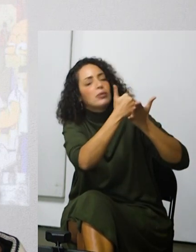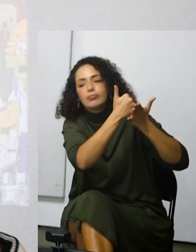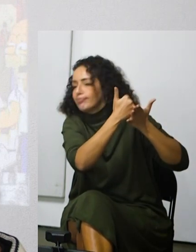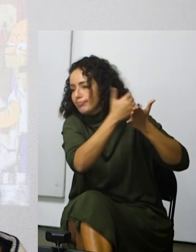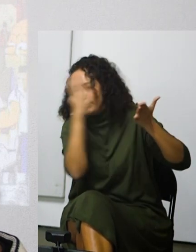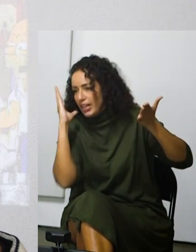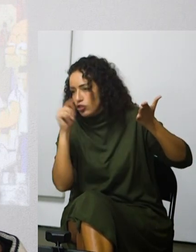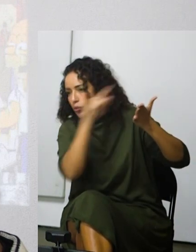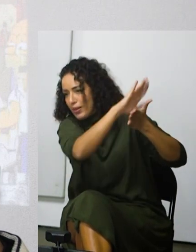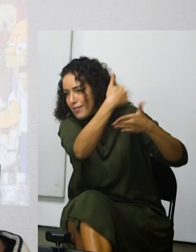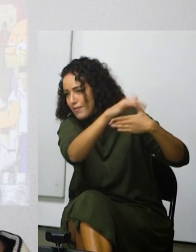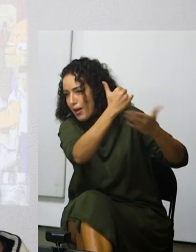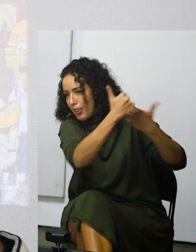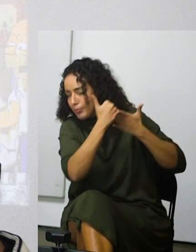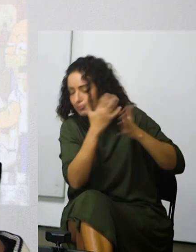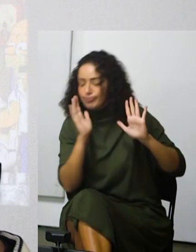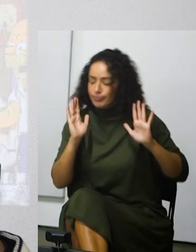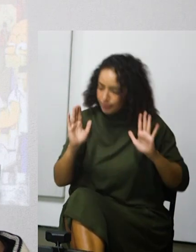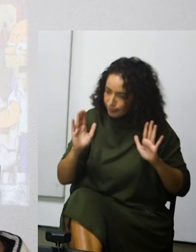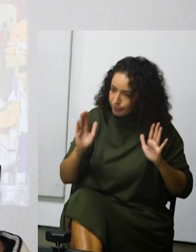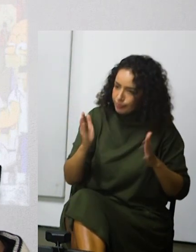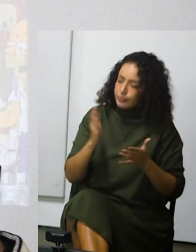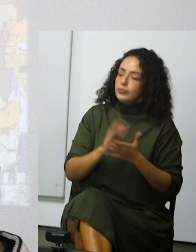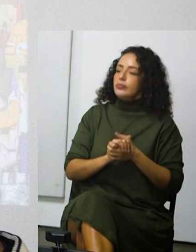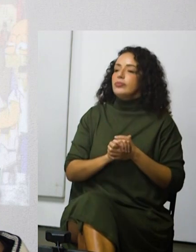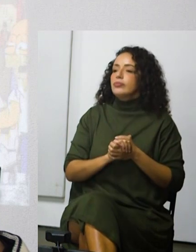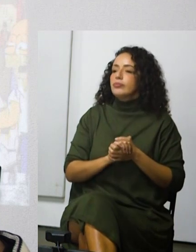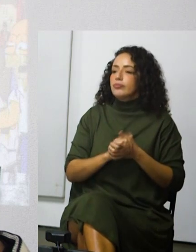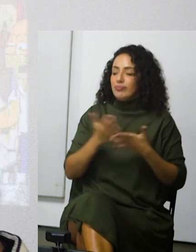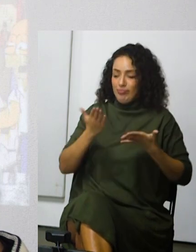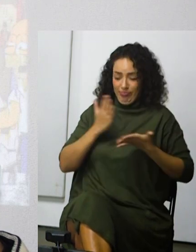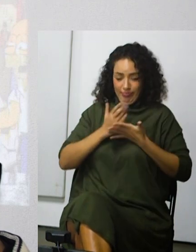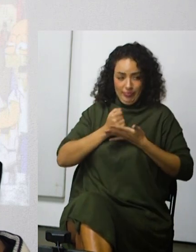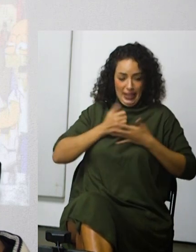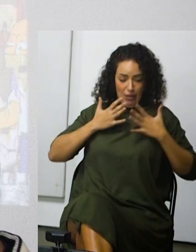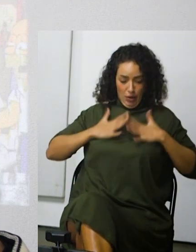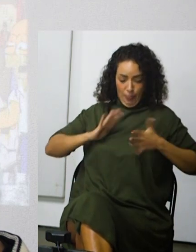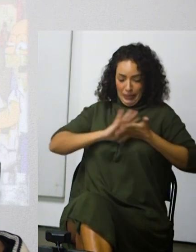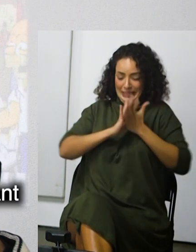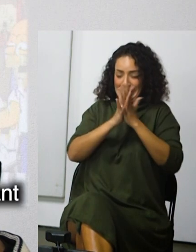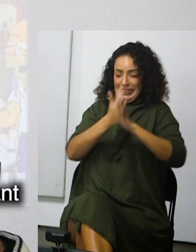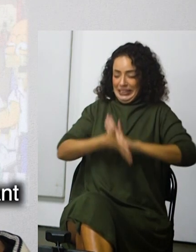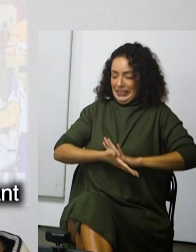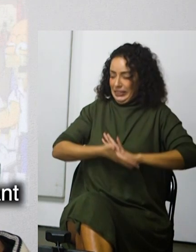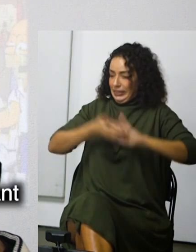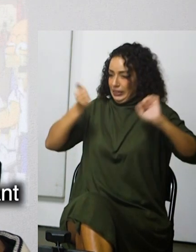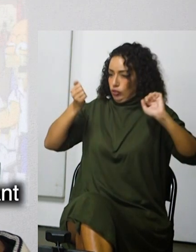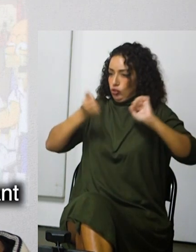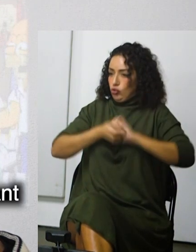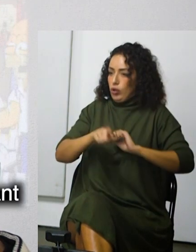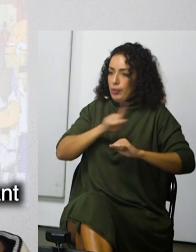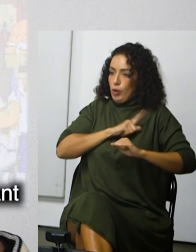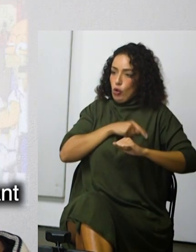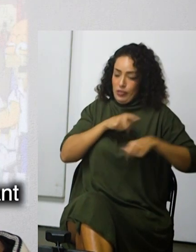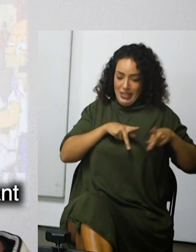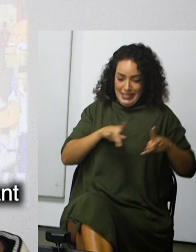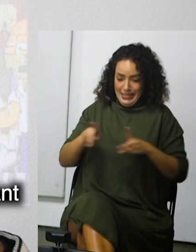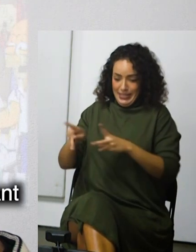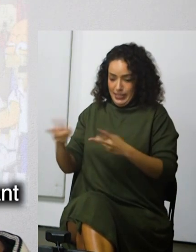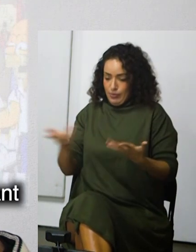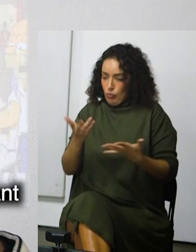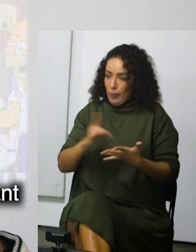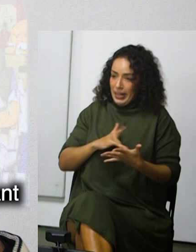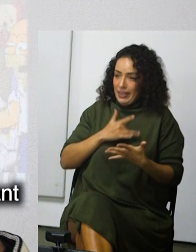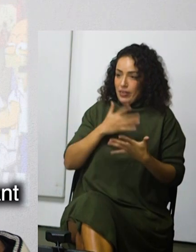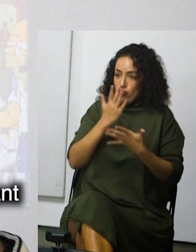Upon impact, our bodies splatter messily across the surface of bureaucracy, leaving nothing but bloody traces across the documents which are meant to